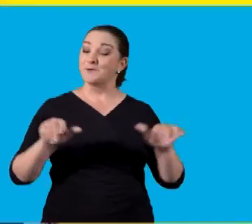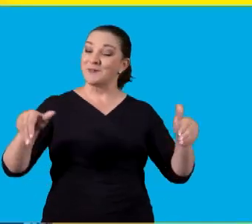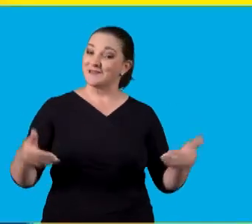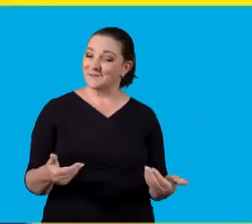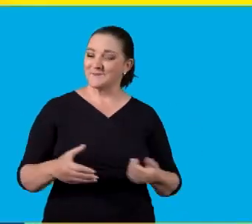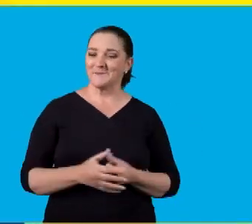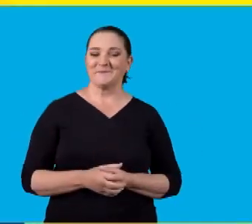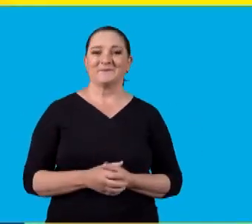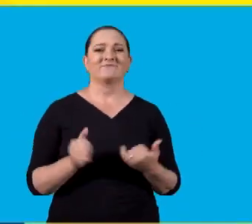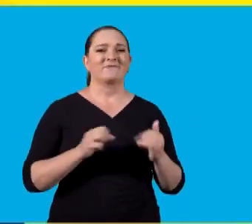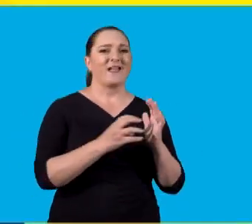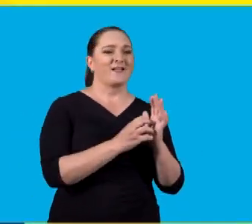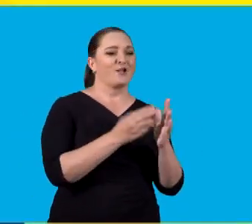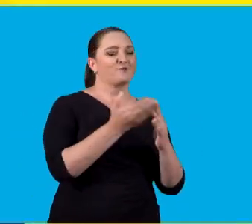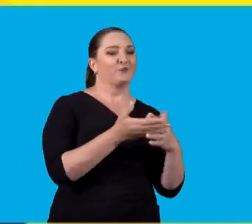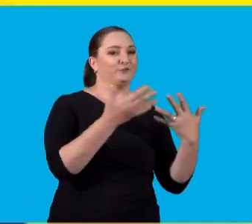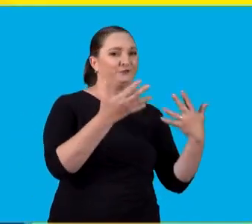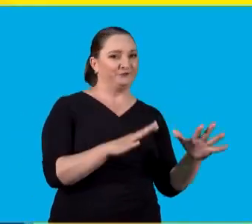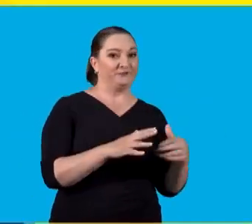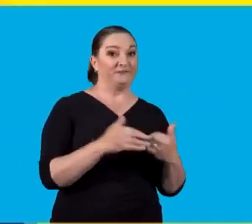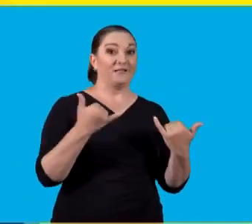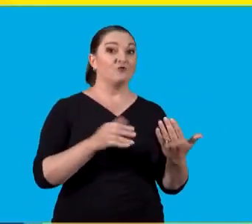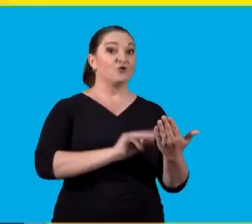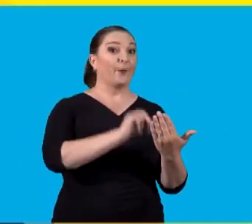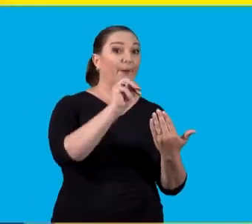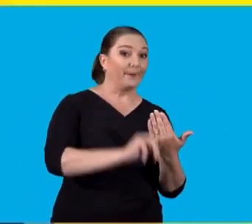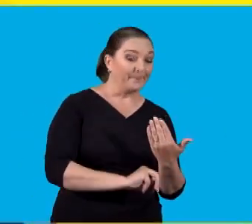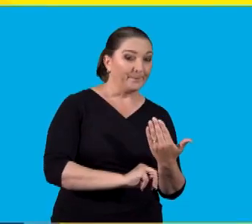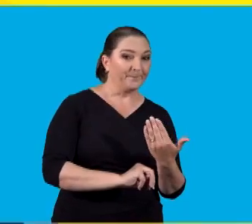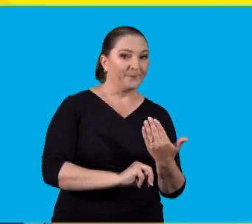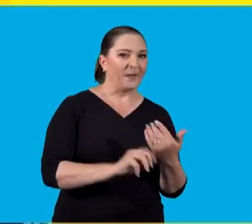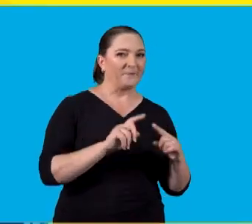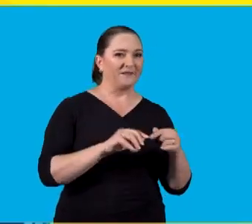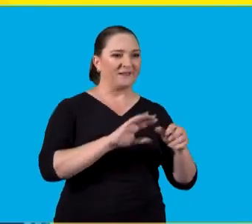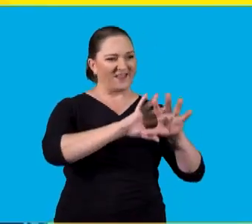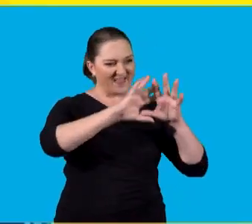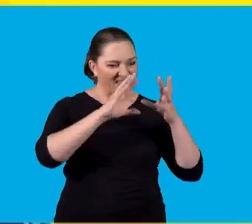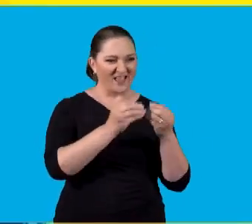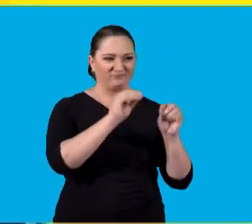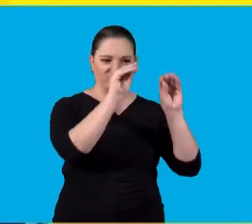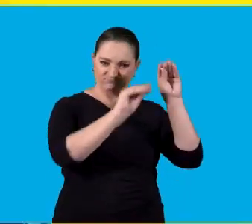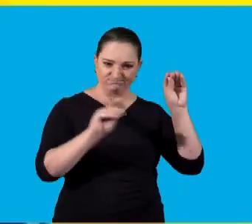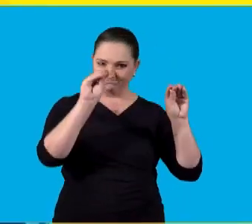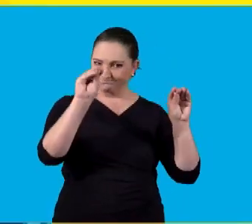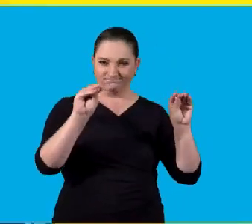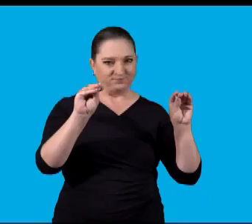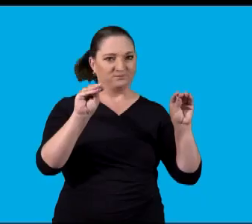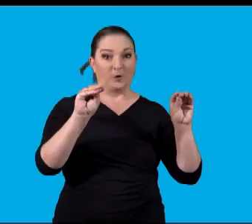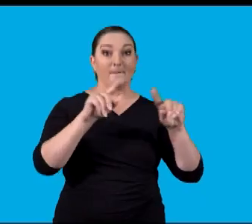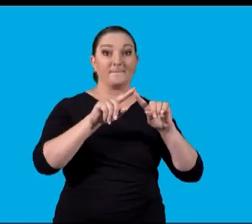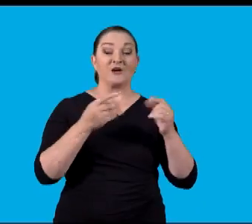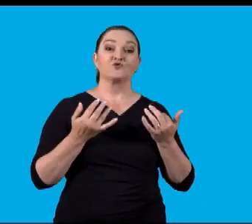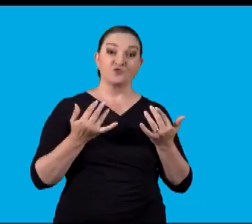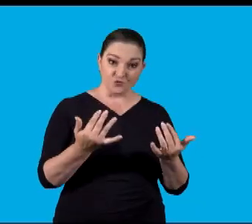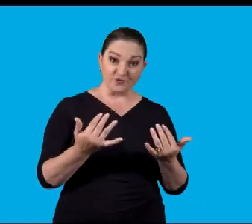Welcome back from the ad break. Here's the curriculum scope, and we have not covered everything on the cash flow statement, but the